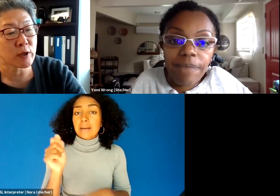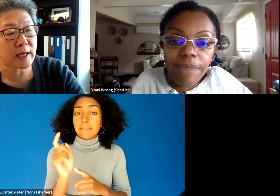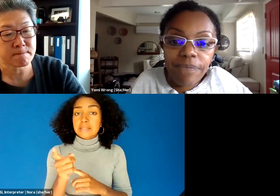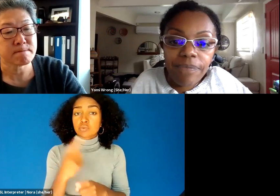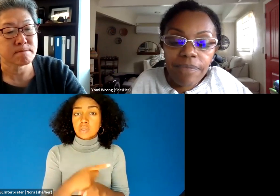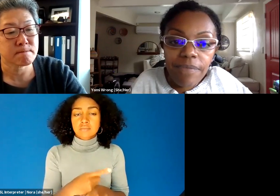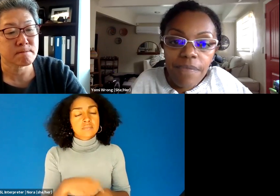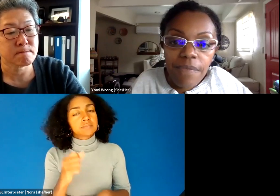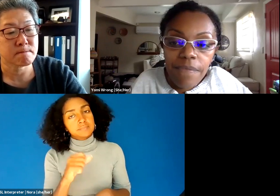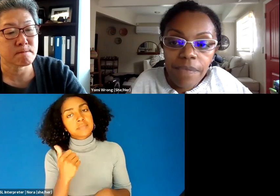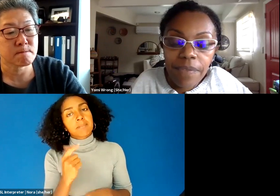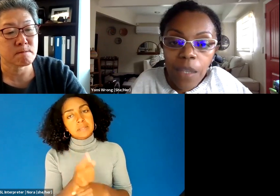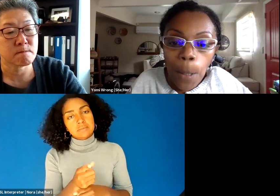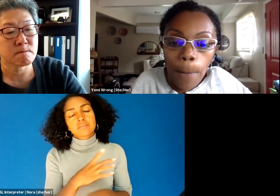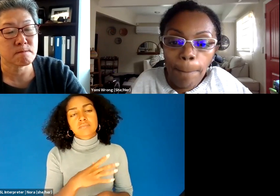minutes. Okay.